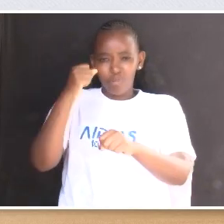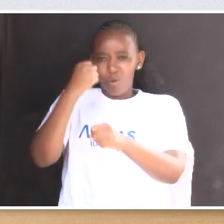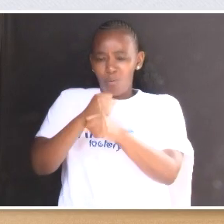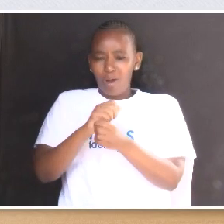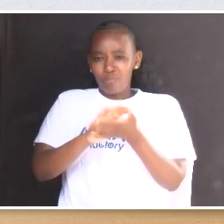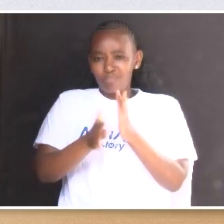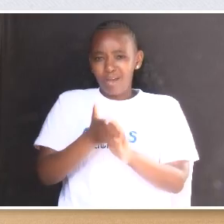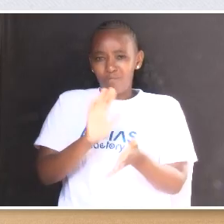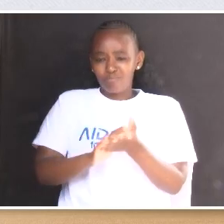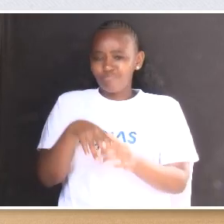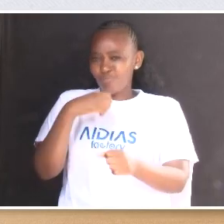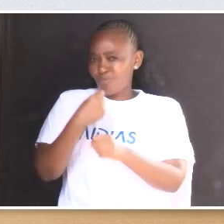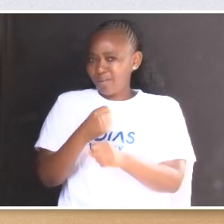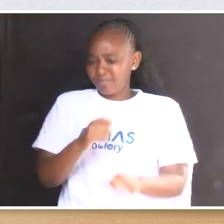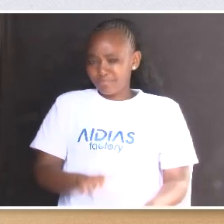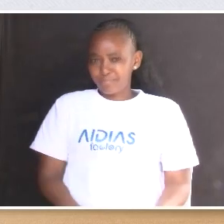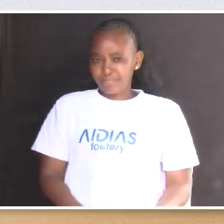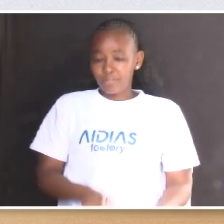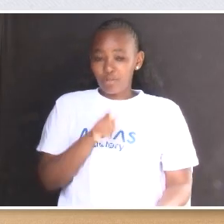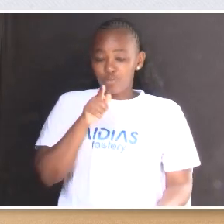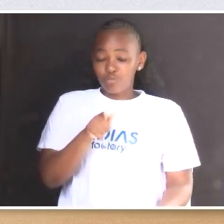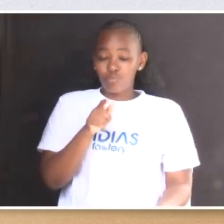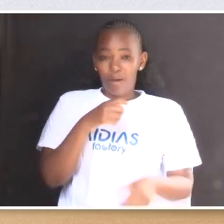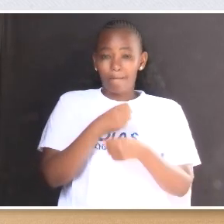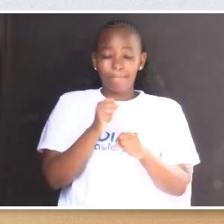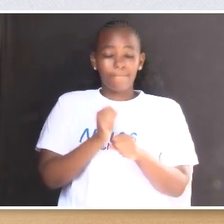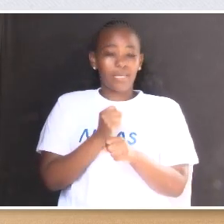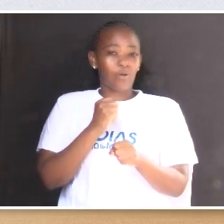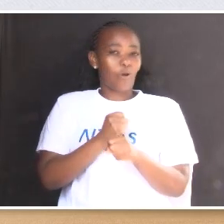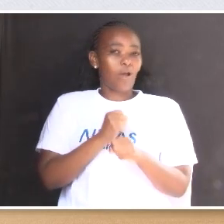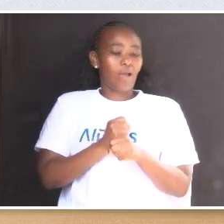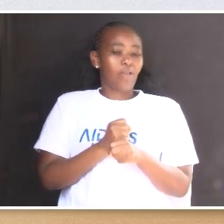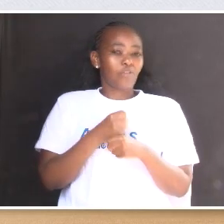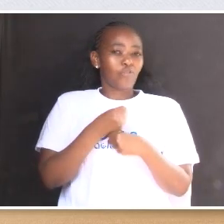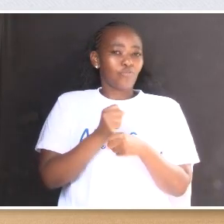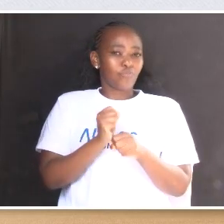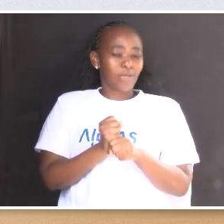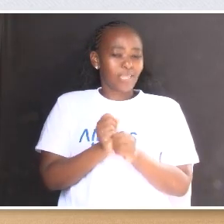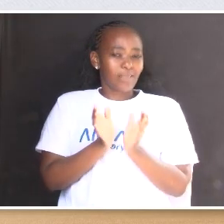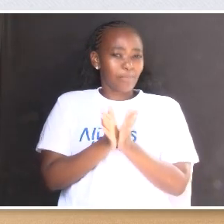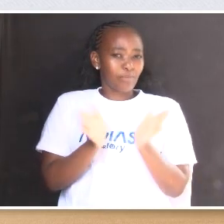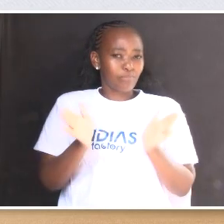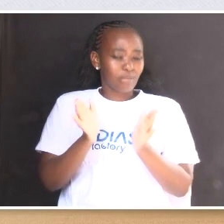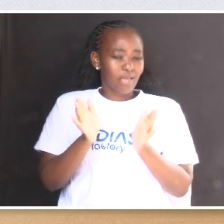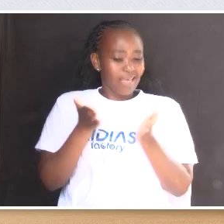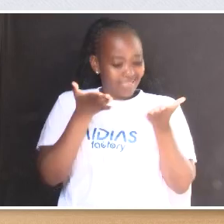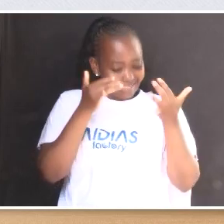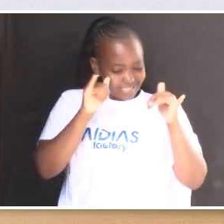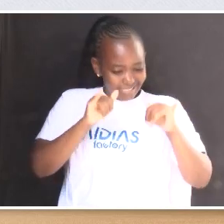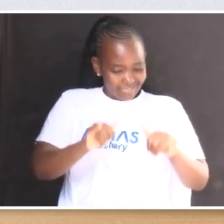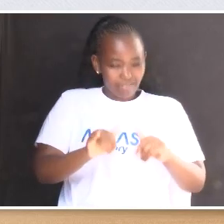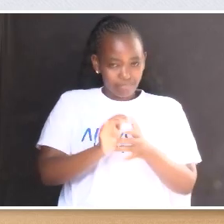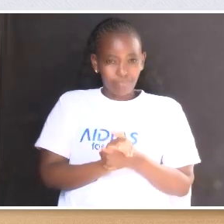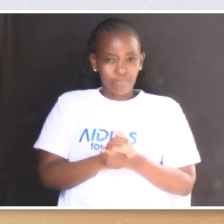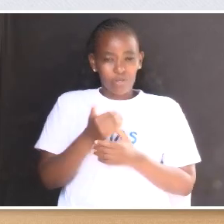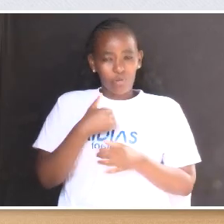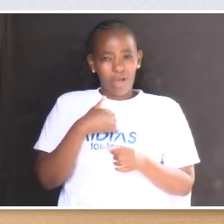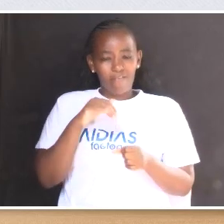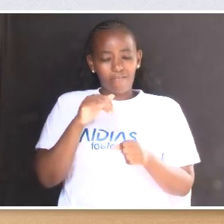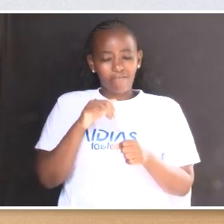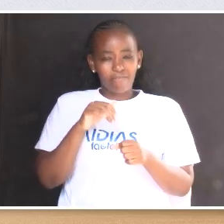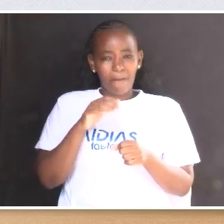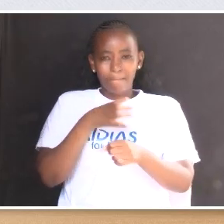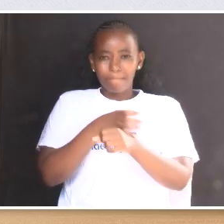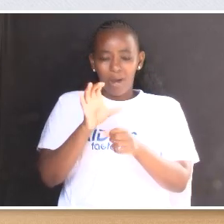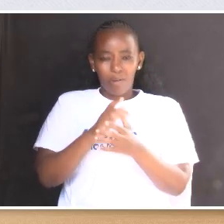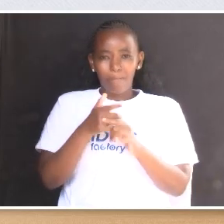without a work. So nyinyi muna create work, nyinyi muna make your broadcast exist. So you have a lot of bargaining powers,